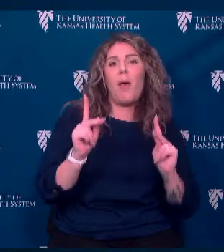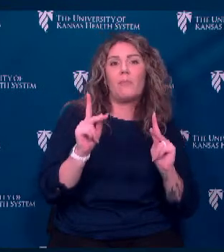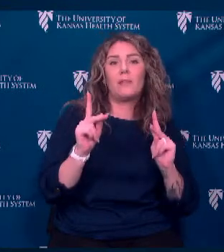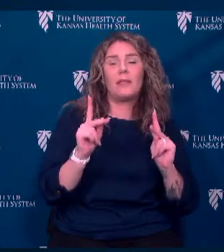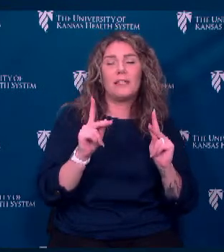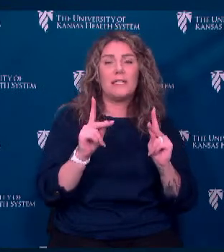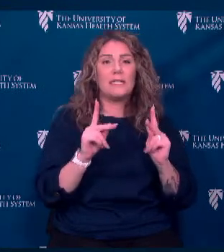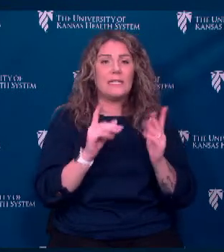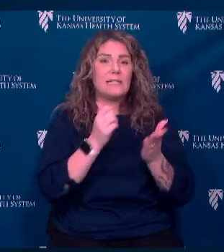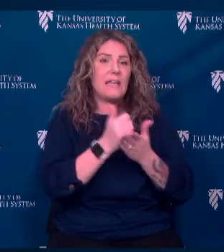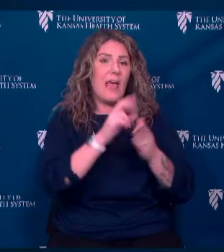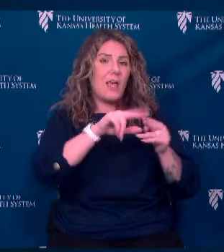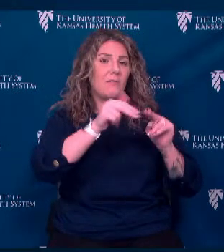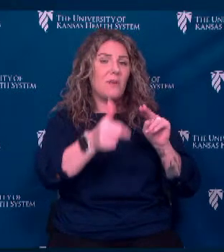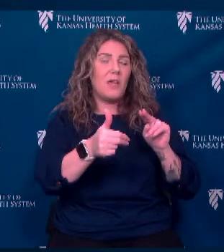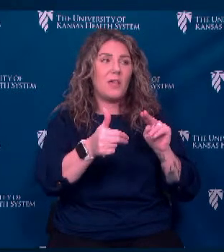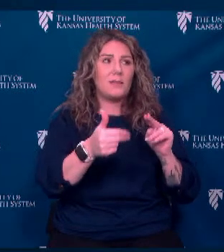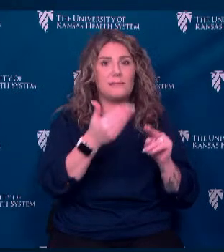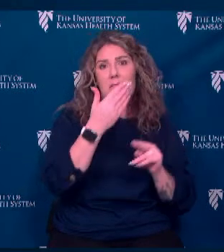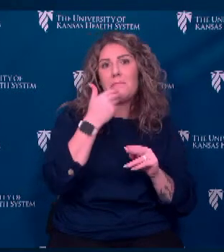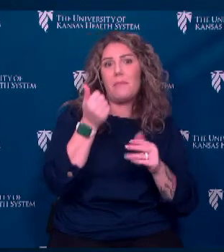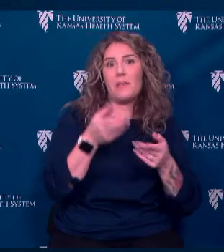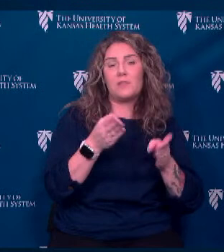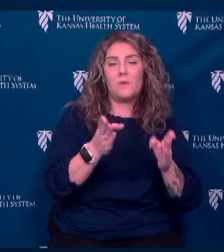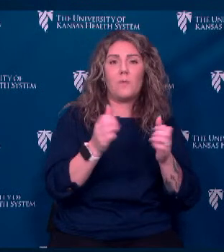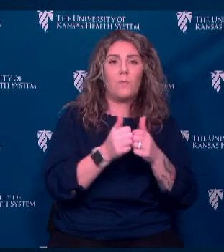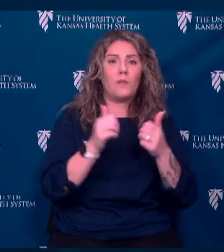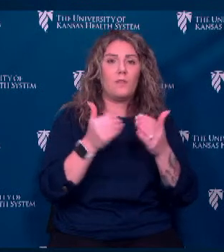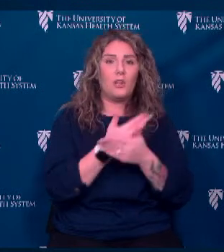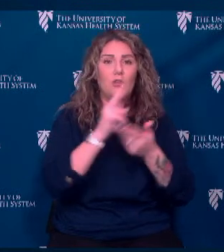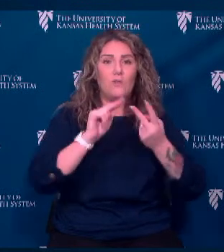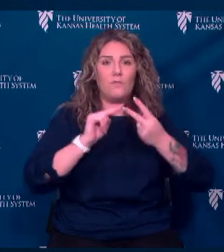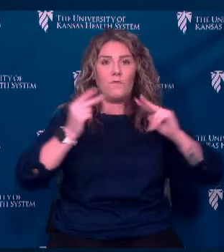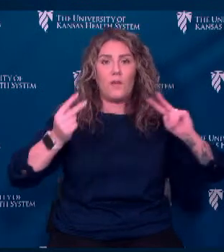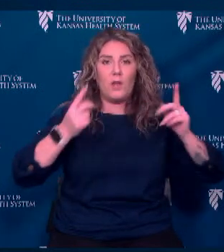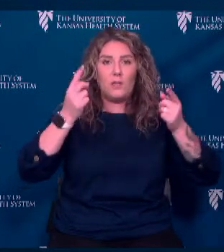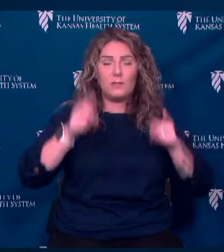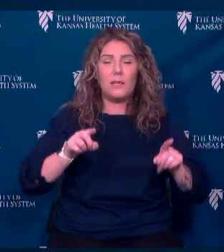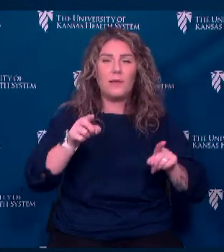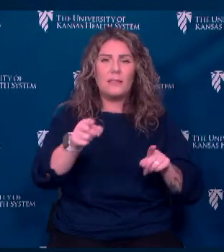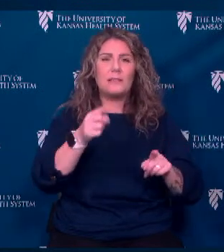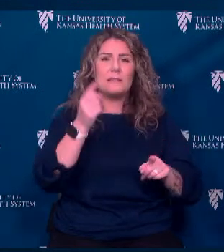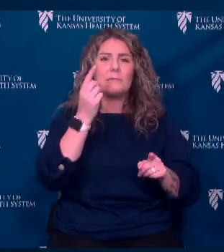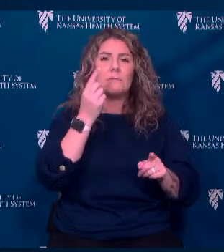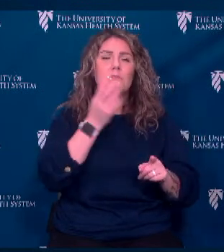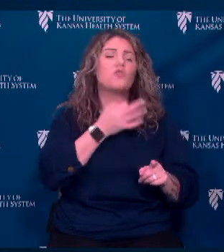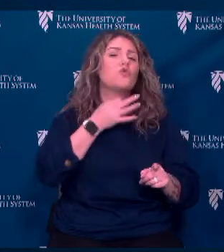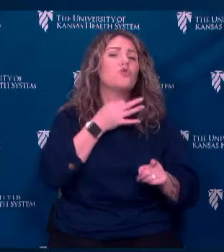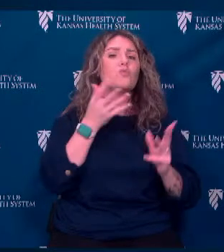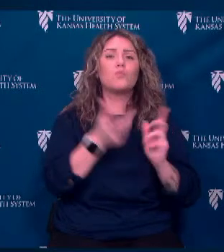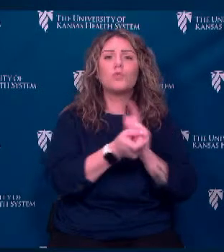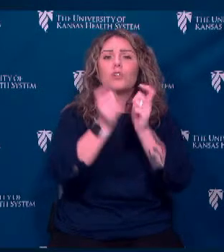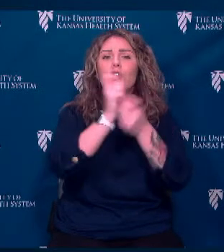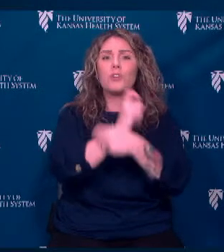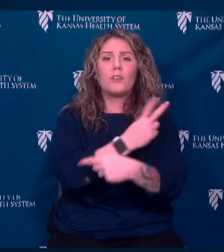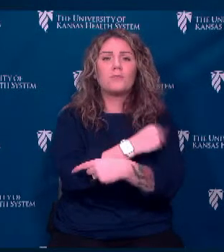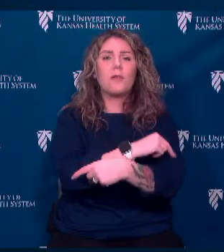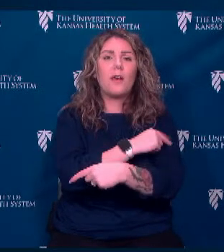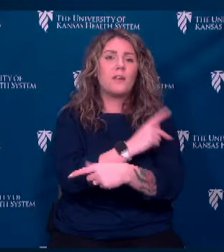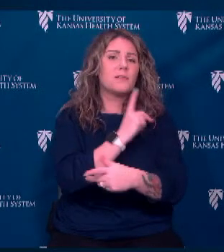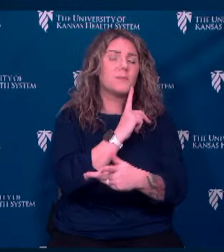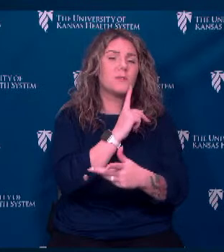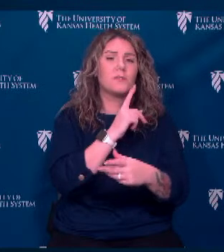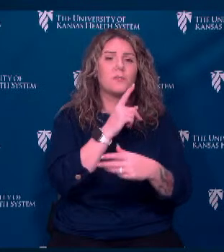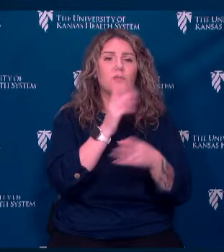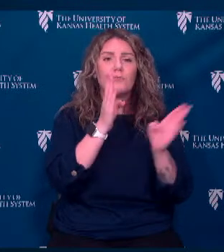strategy with new variants possibly coming down the road. So he's curious what changes the hospitals are making to